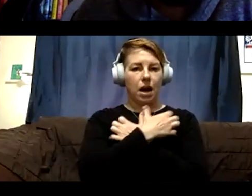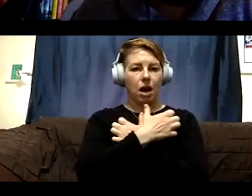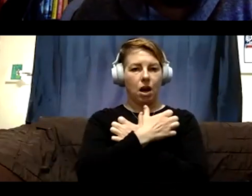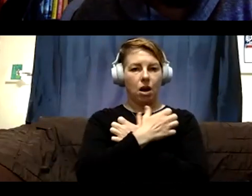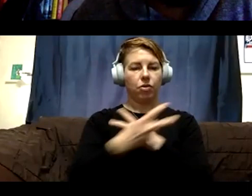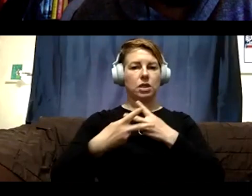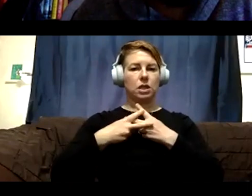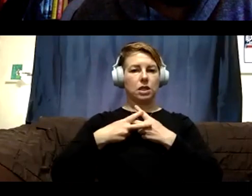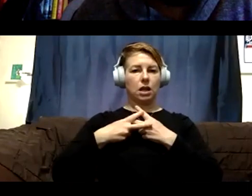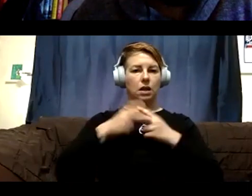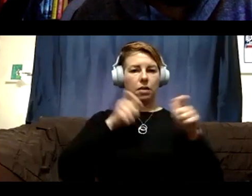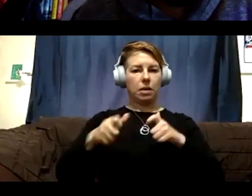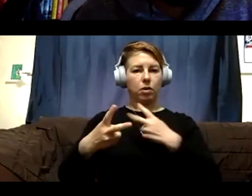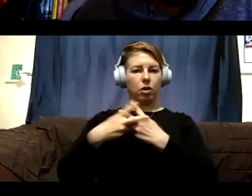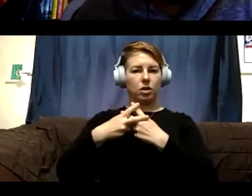from their stupor.